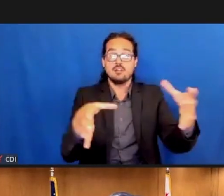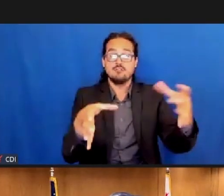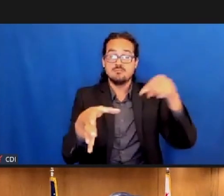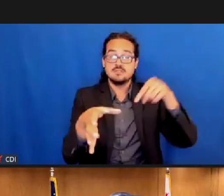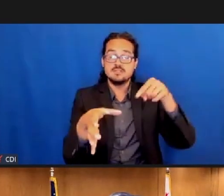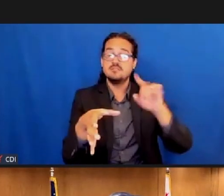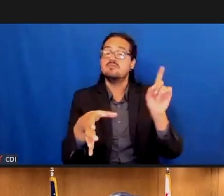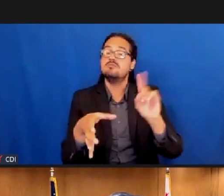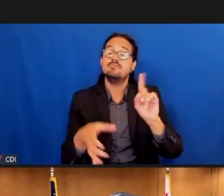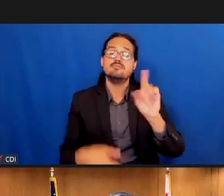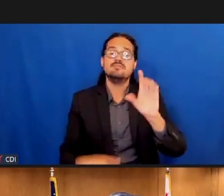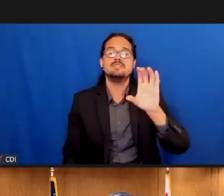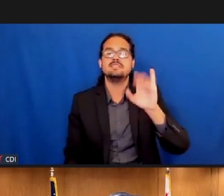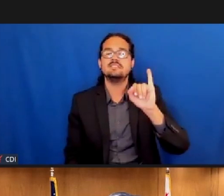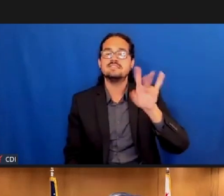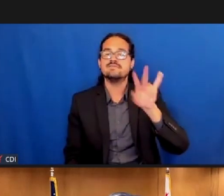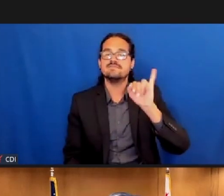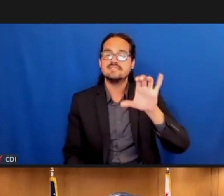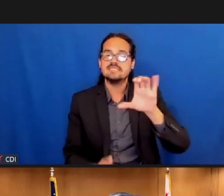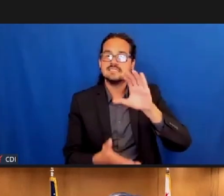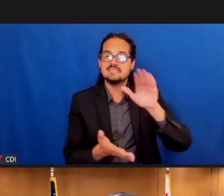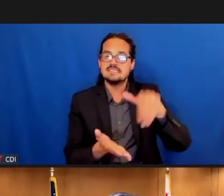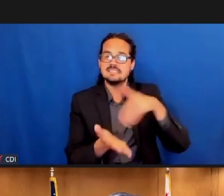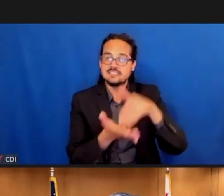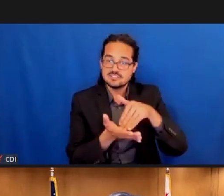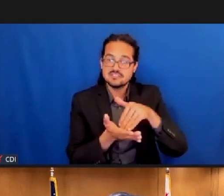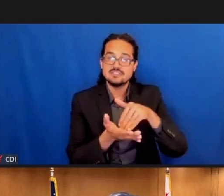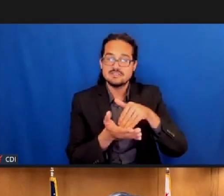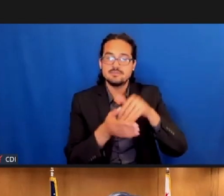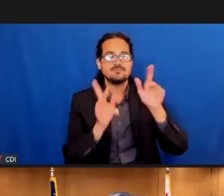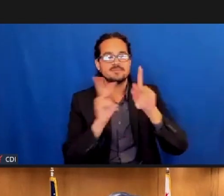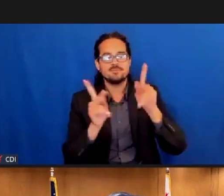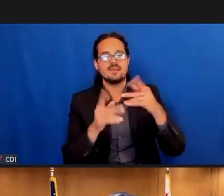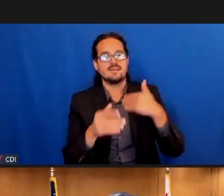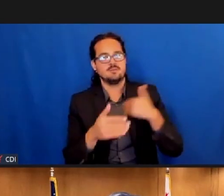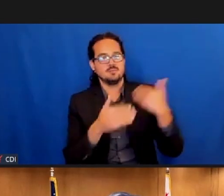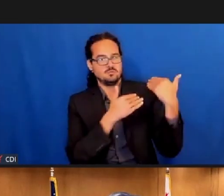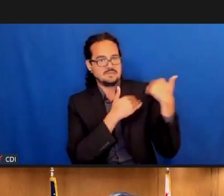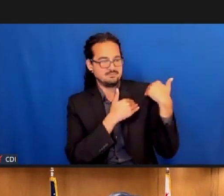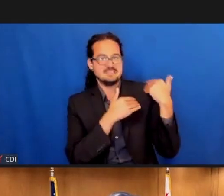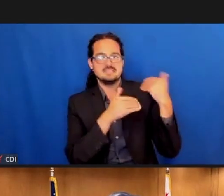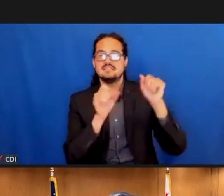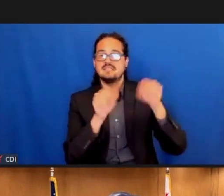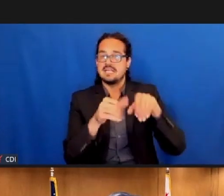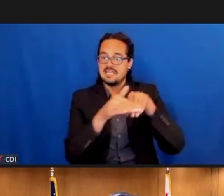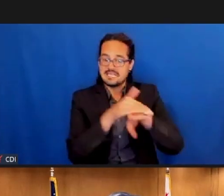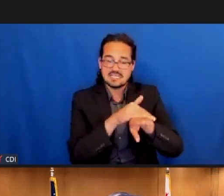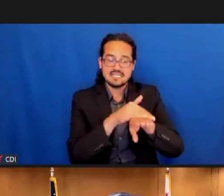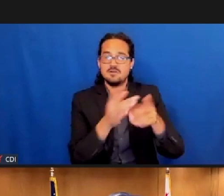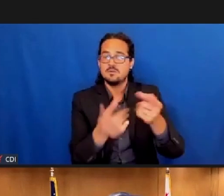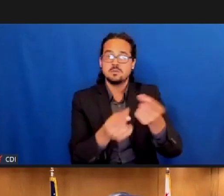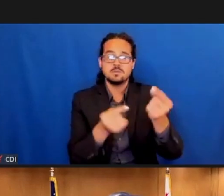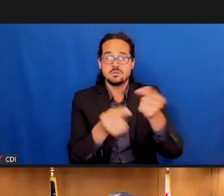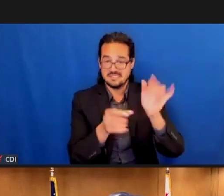And we would have to ask the state whether or not something that is a public event